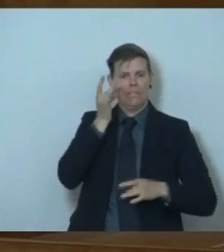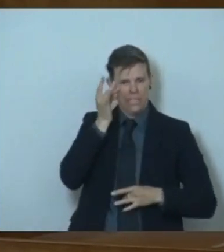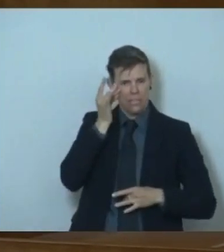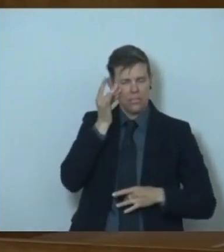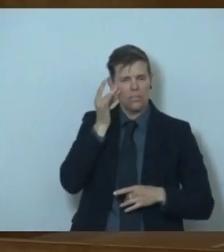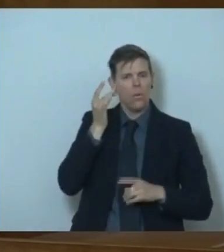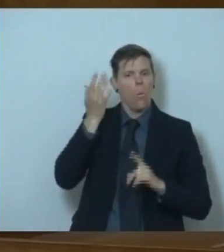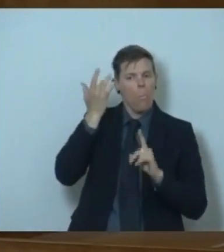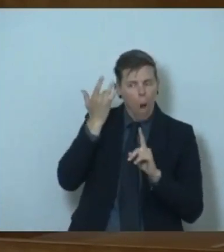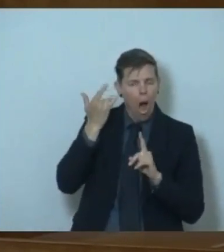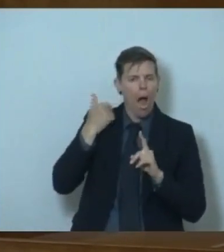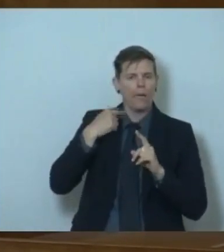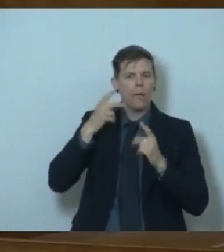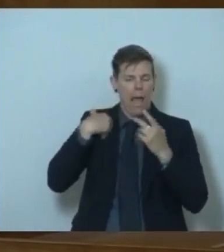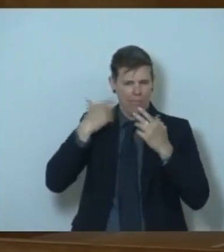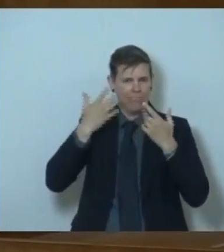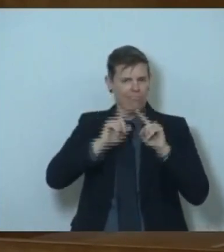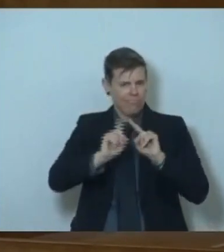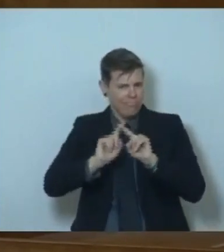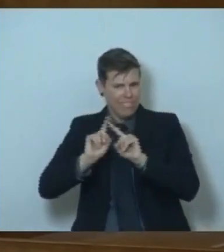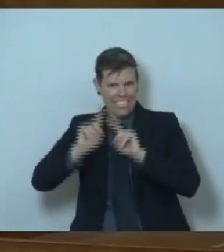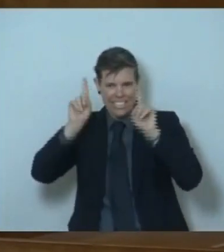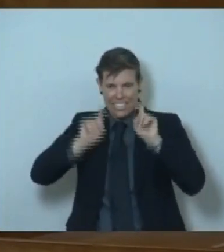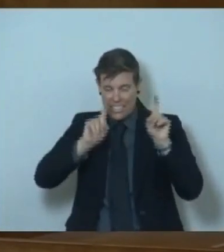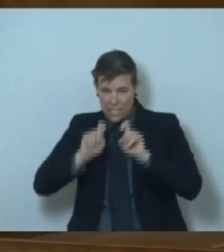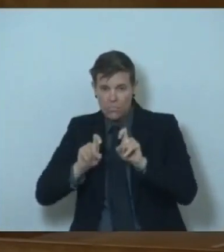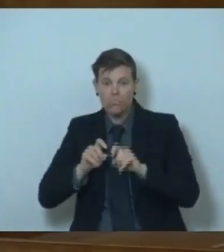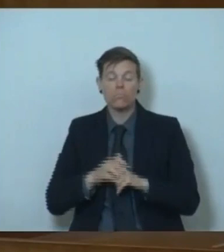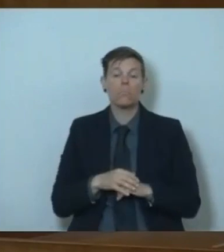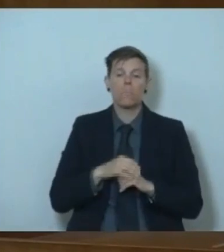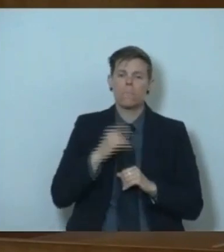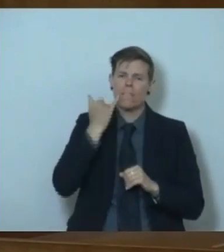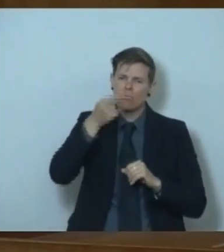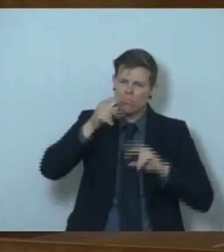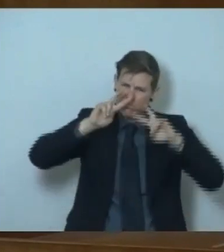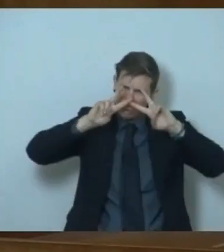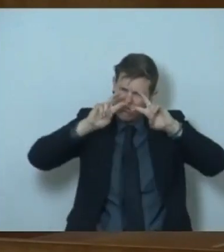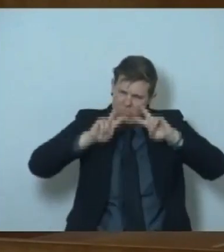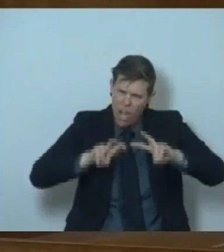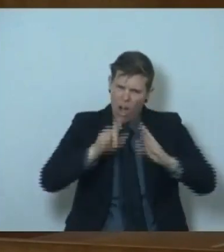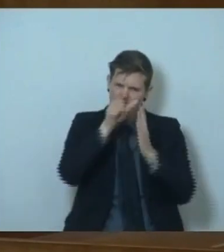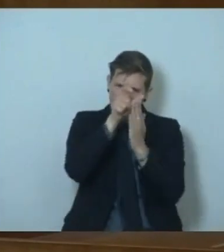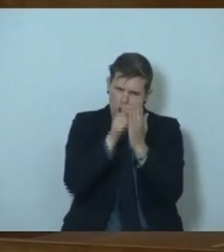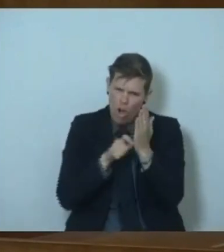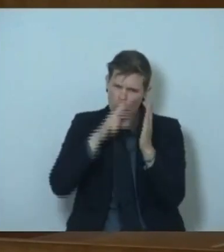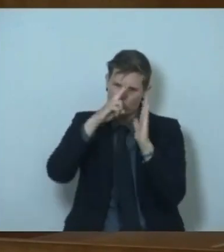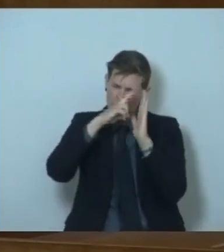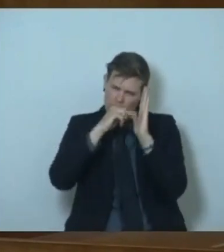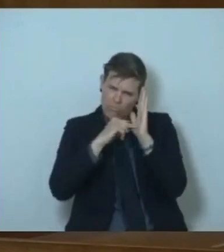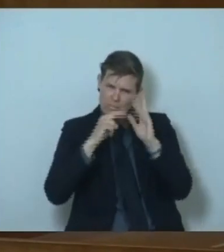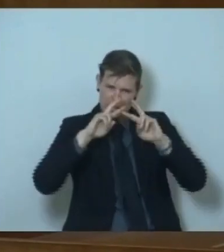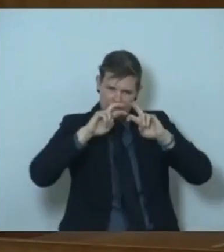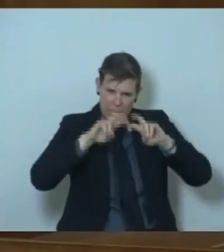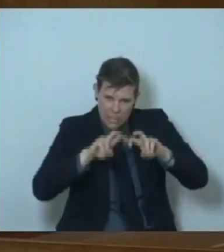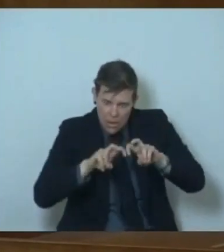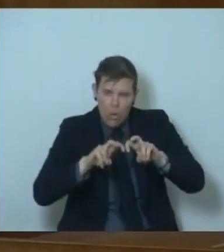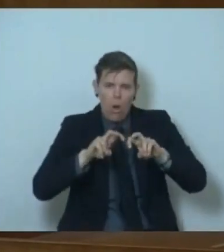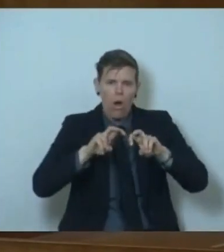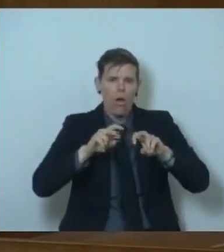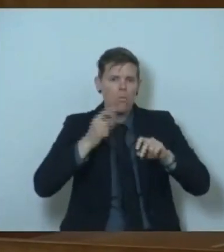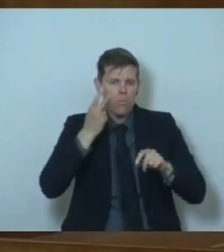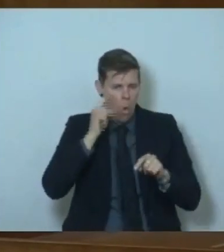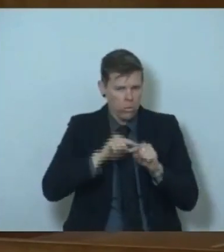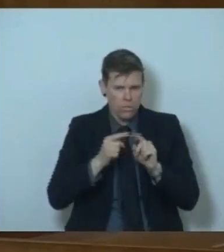literature, they're going back actually to people who passed from pneumonia in January and December and identifying